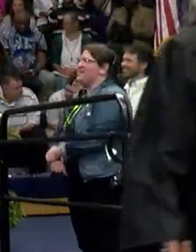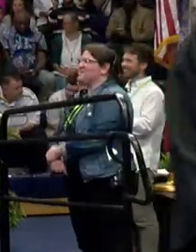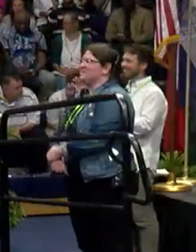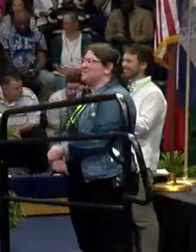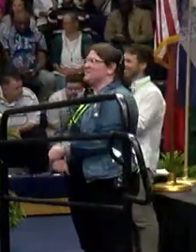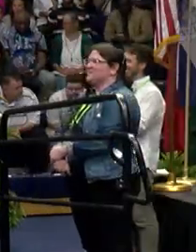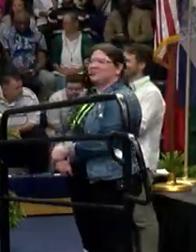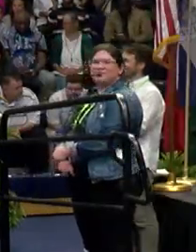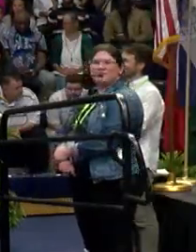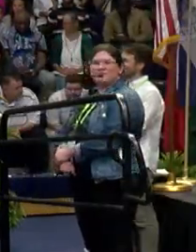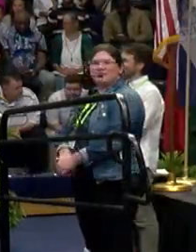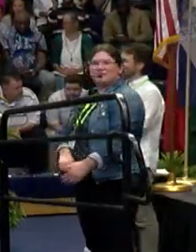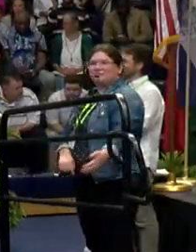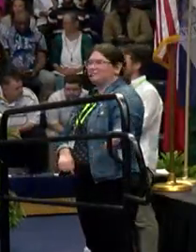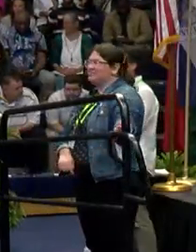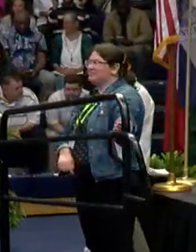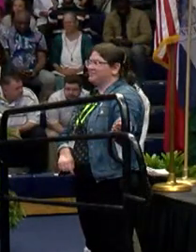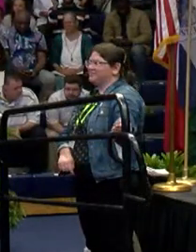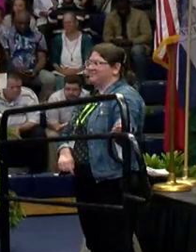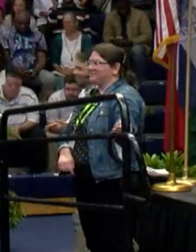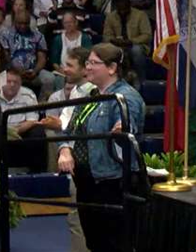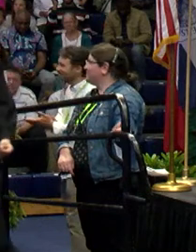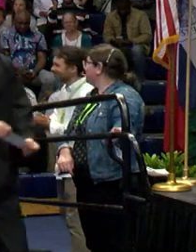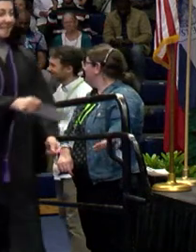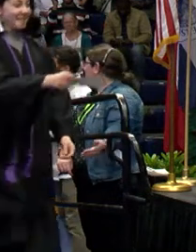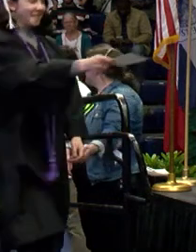Grace Elizabeth Meyer.